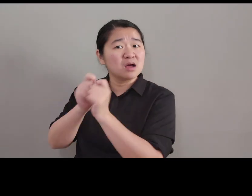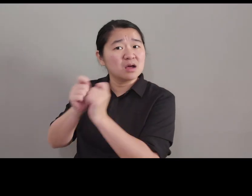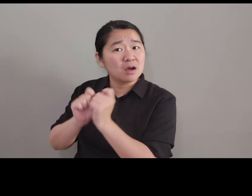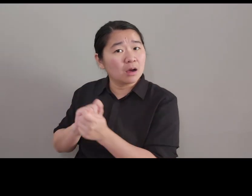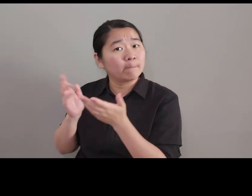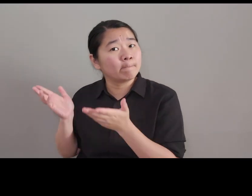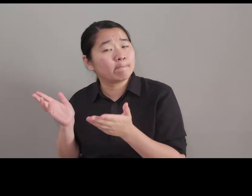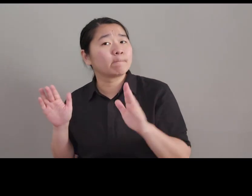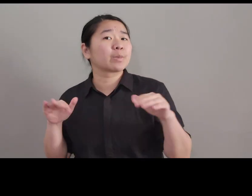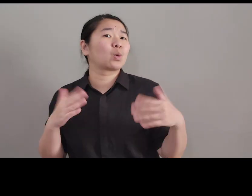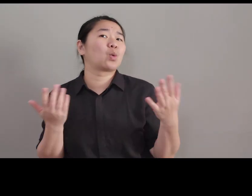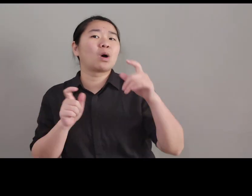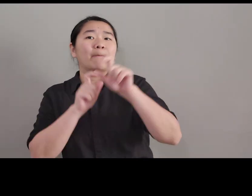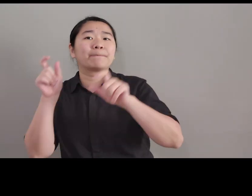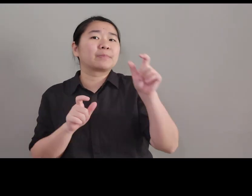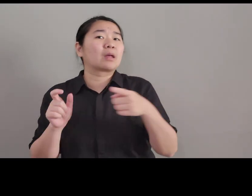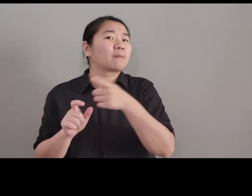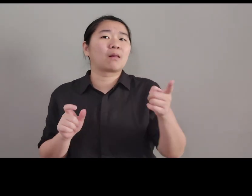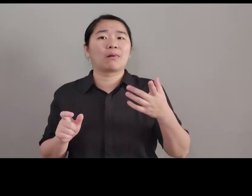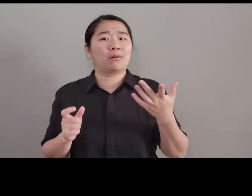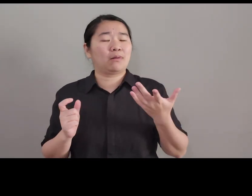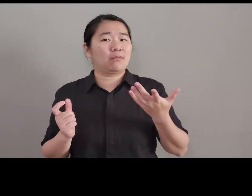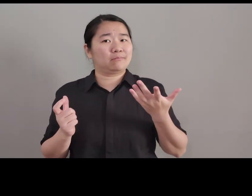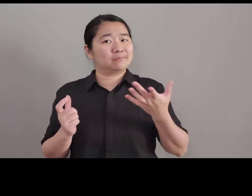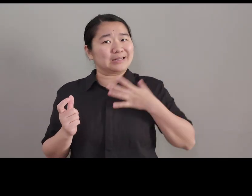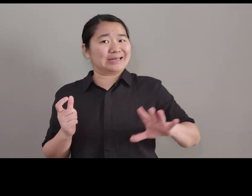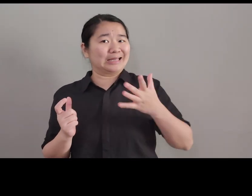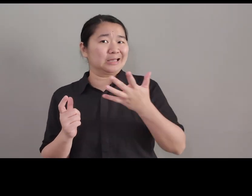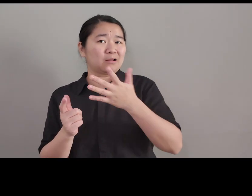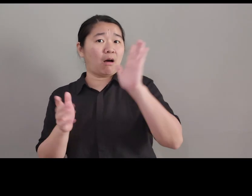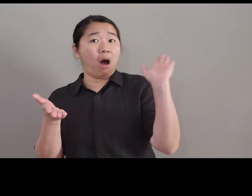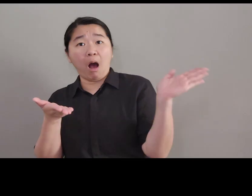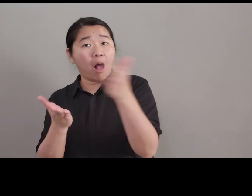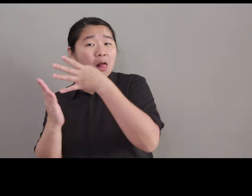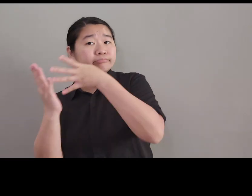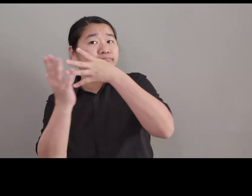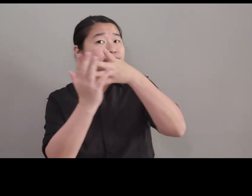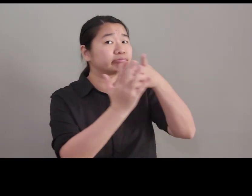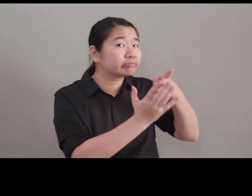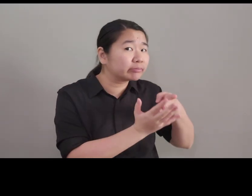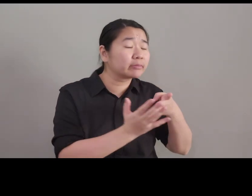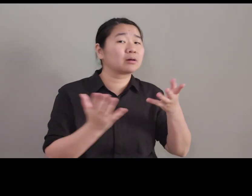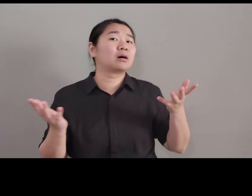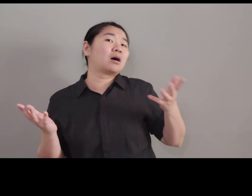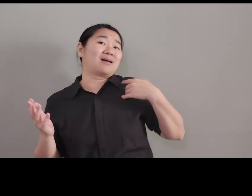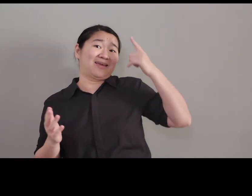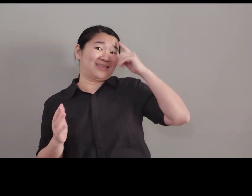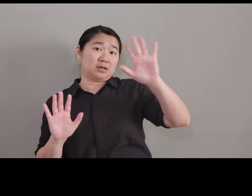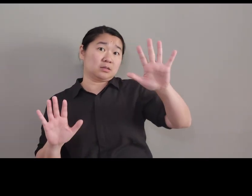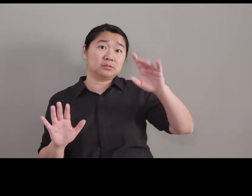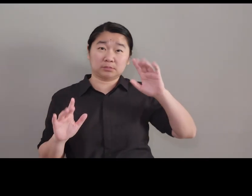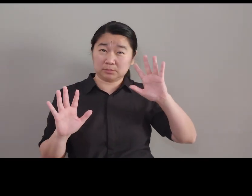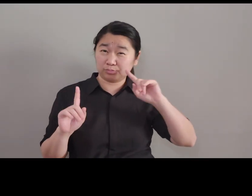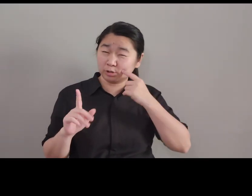do all of the testing? Like I think if we're serious about this, it costs